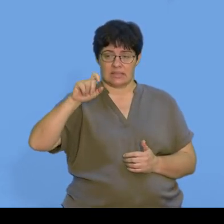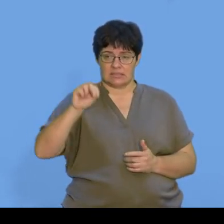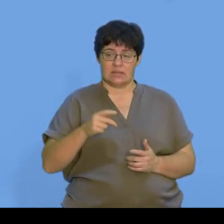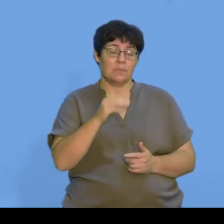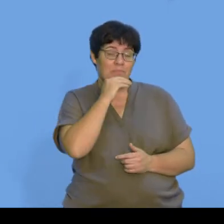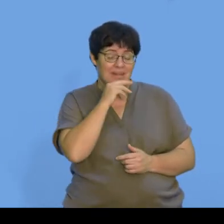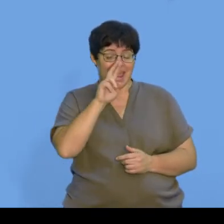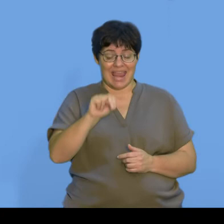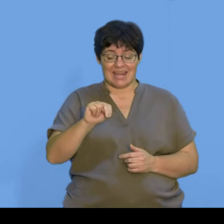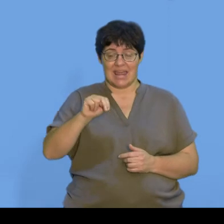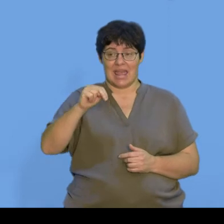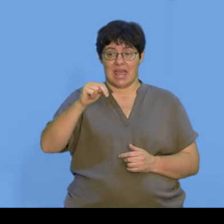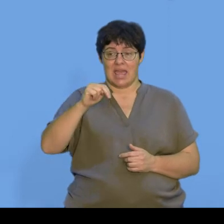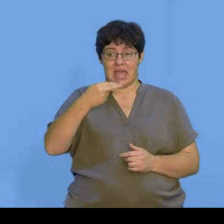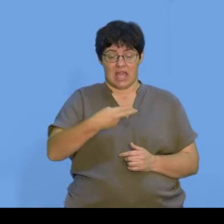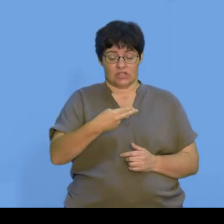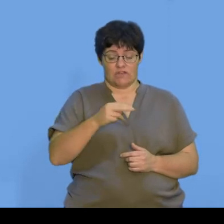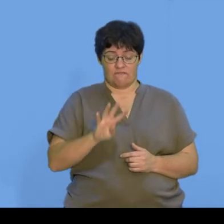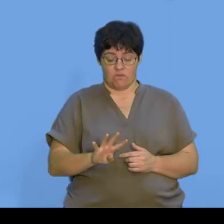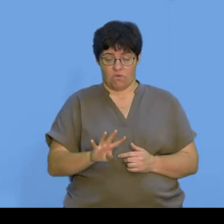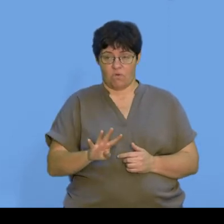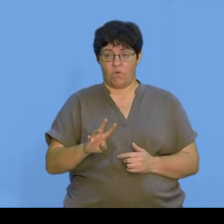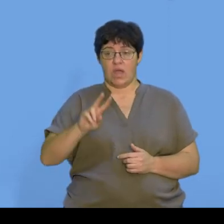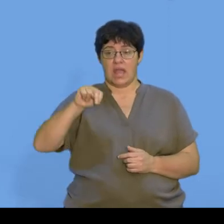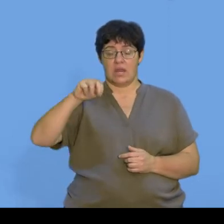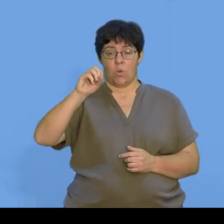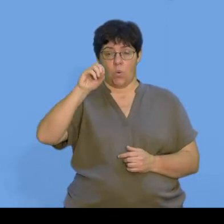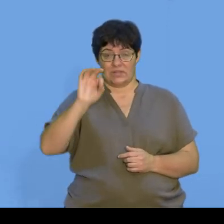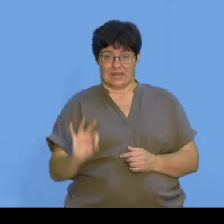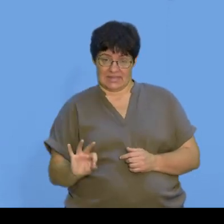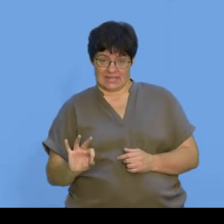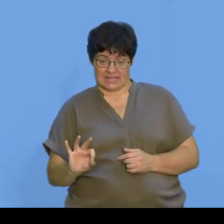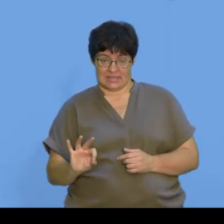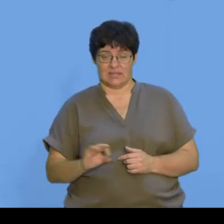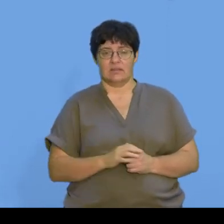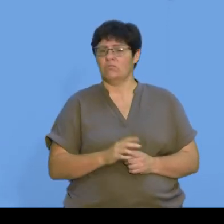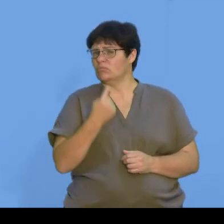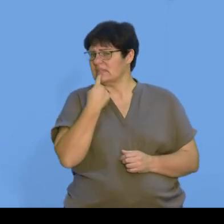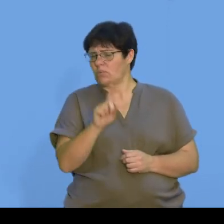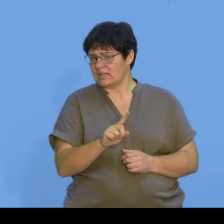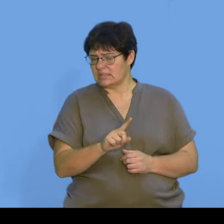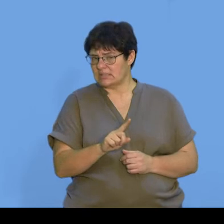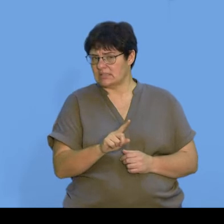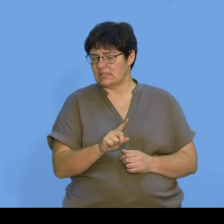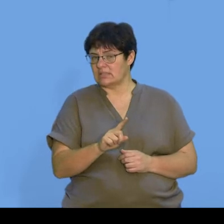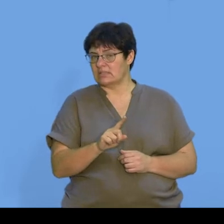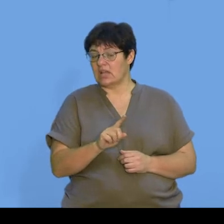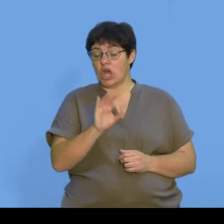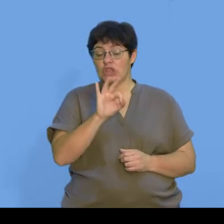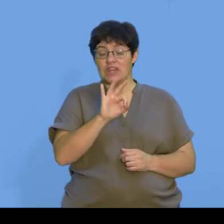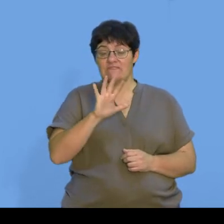okay, NO3, okay, what are we saying? 35 grams